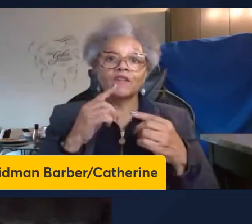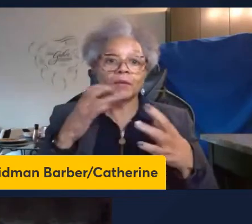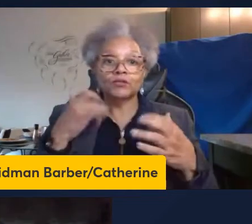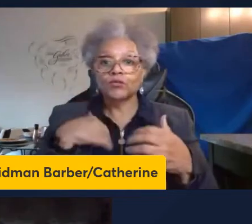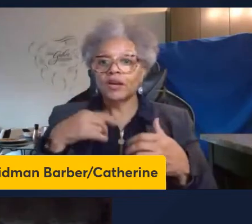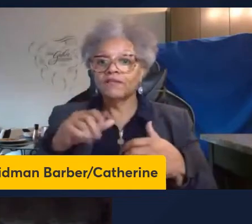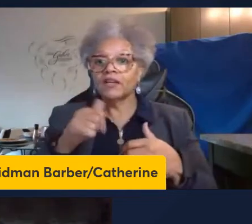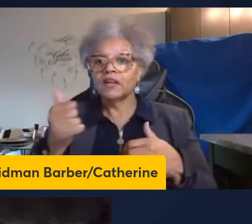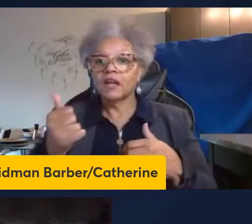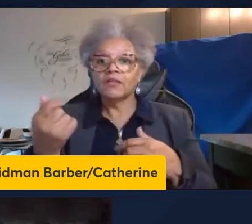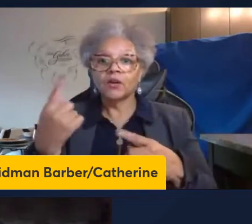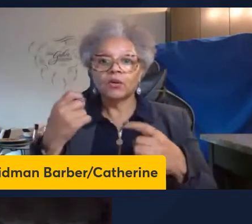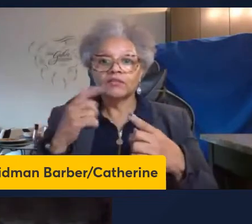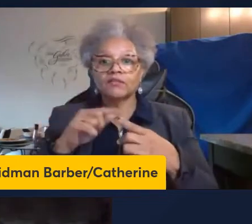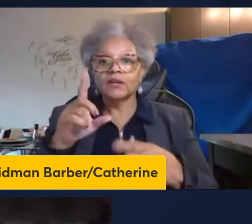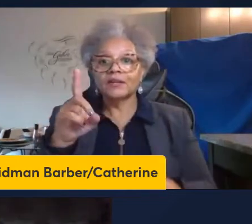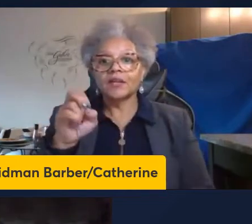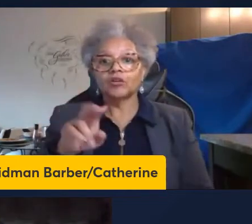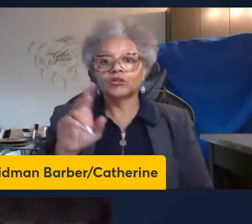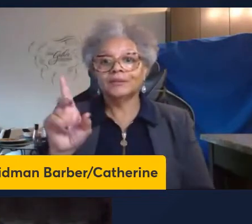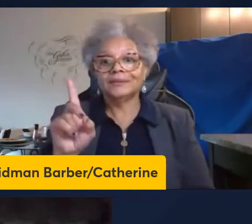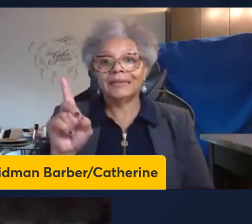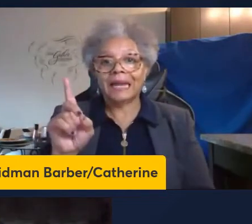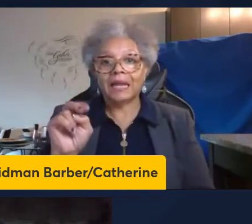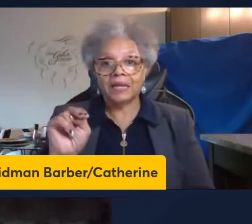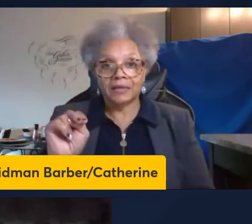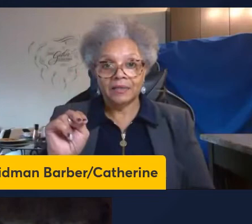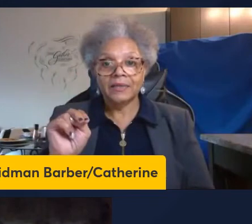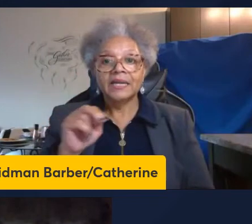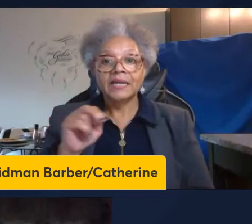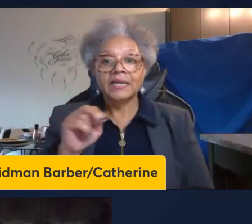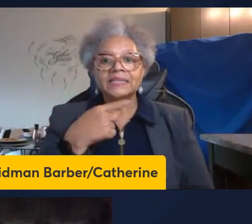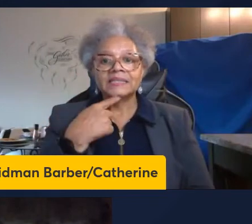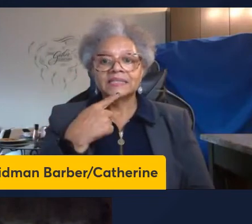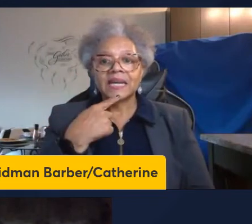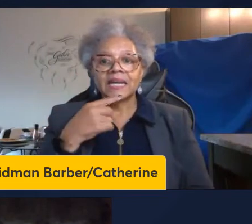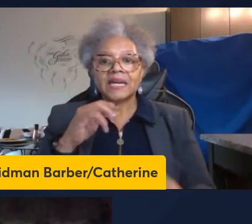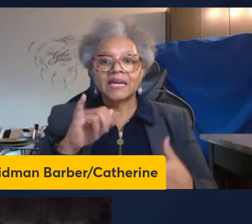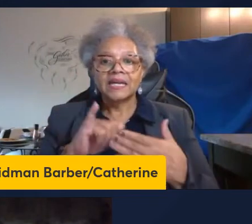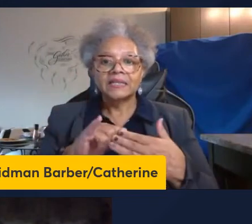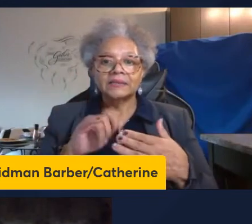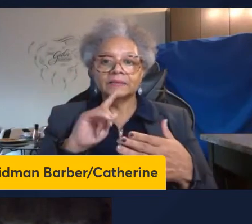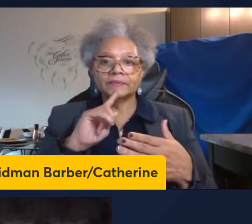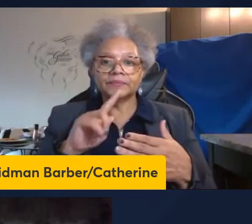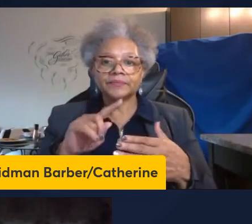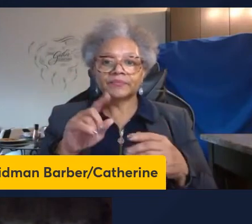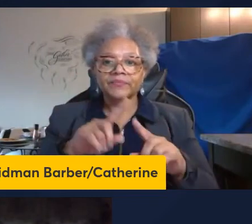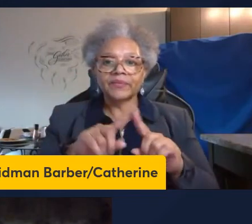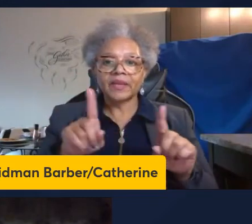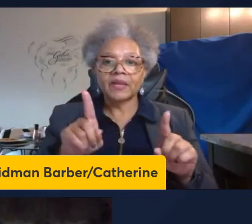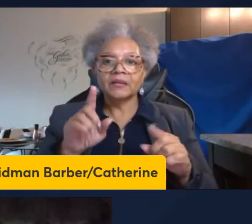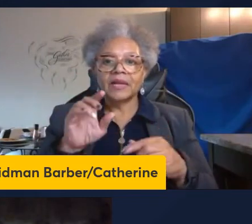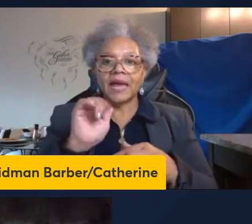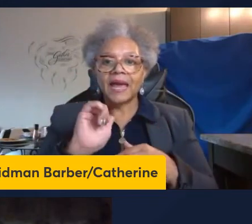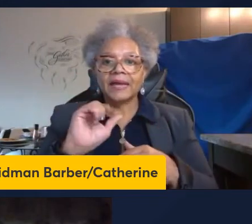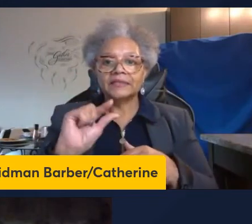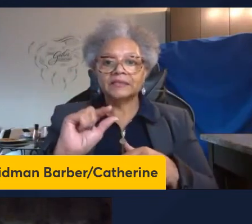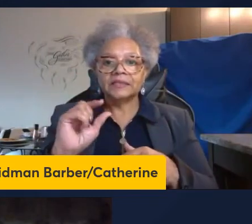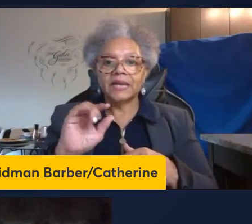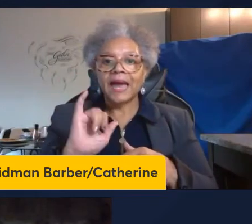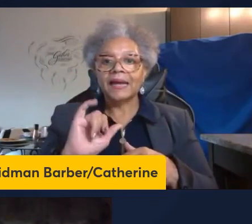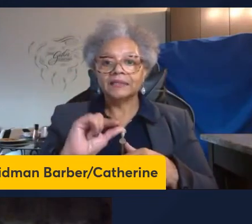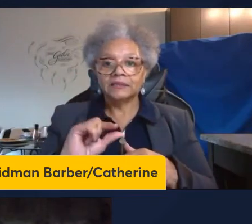Daniel. Is asking one is asking is a ratio of IgG and IgM to long chain fatty acid